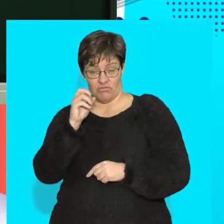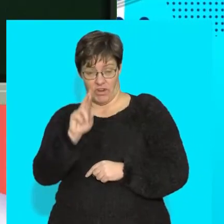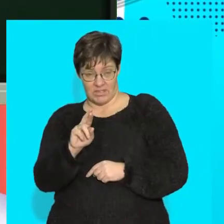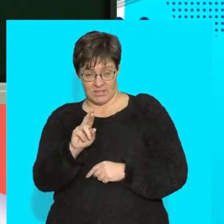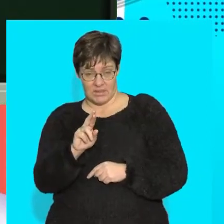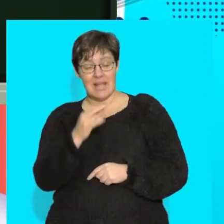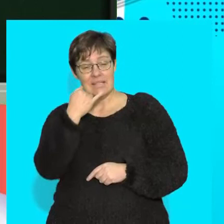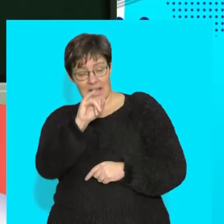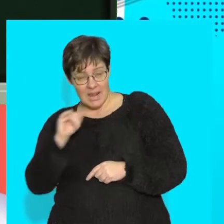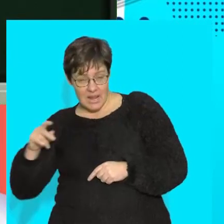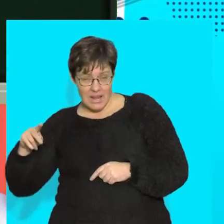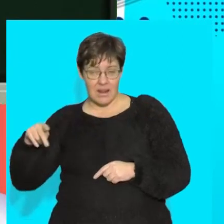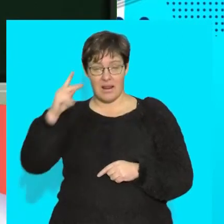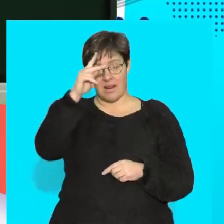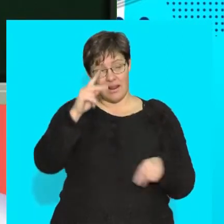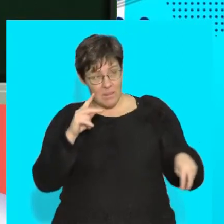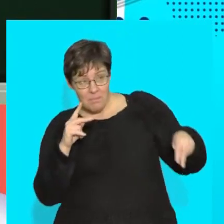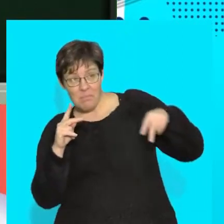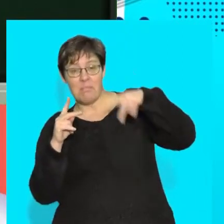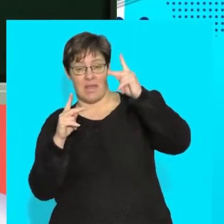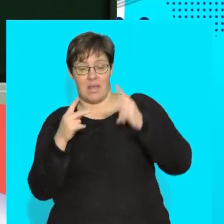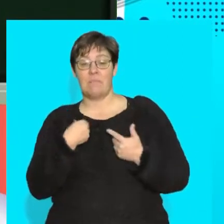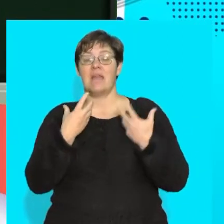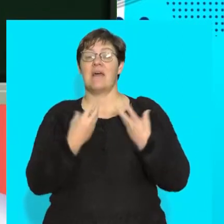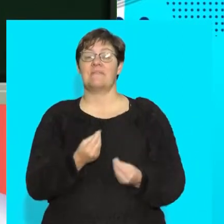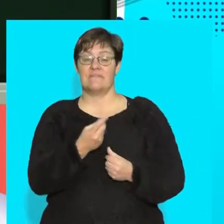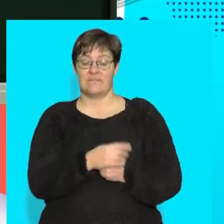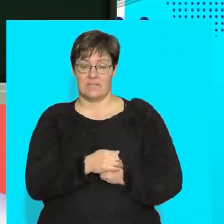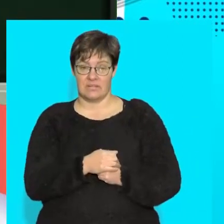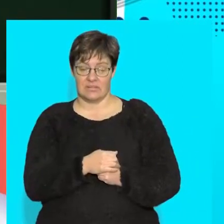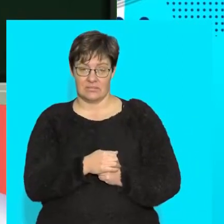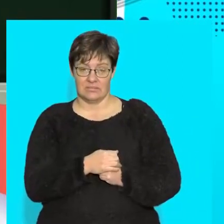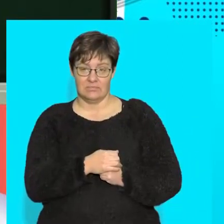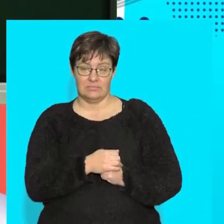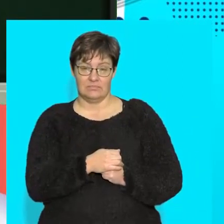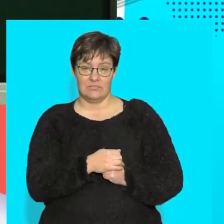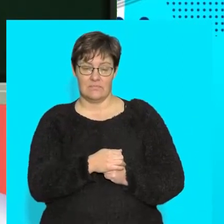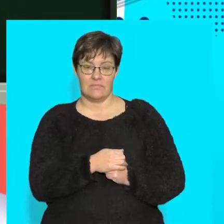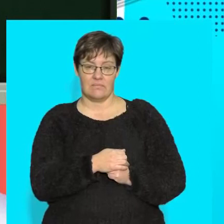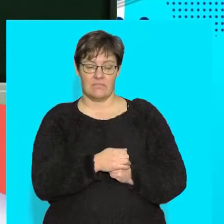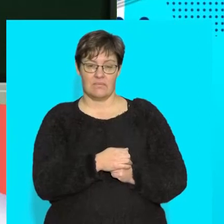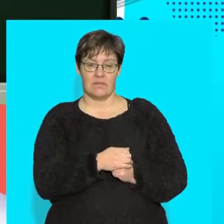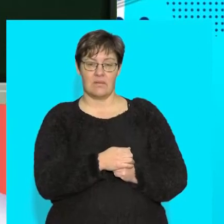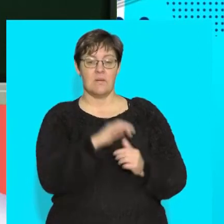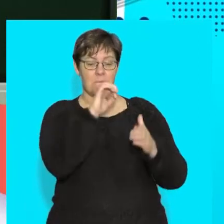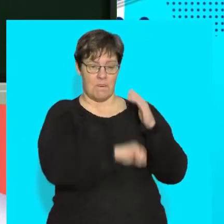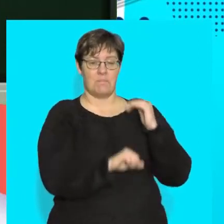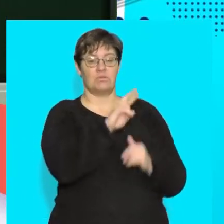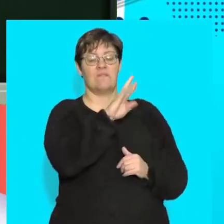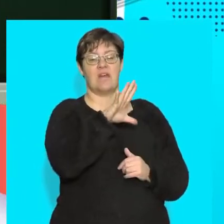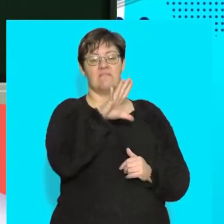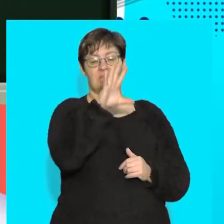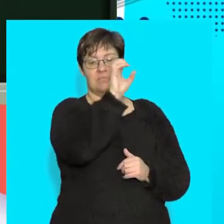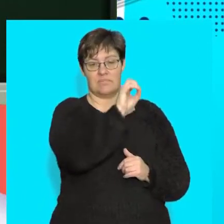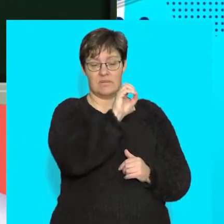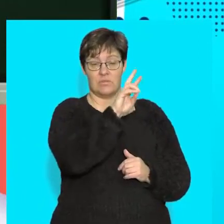still need to take out that money that they have there and subtract 25% to give